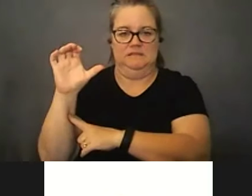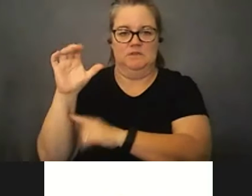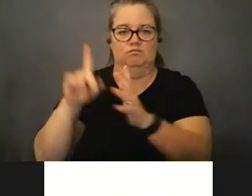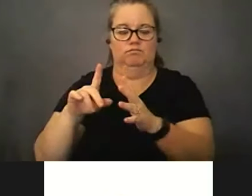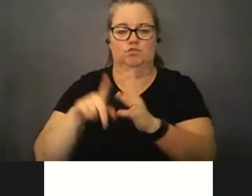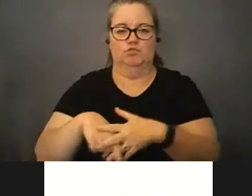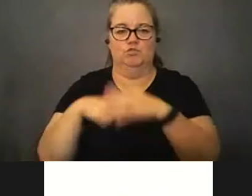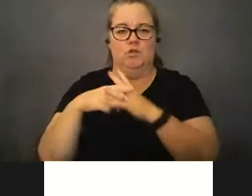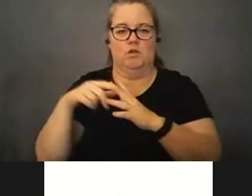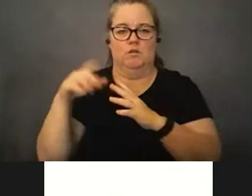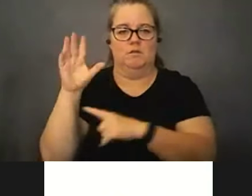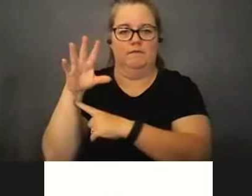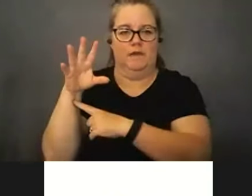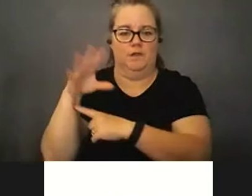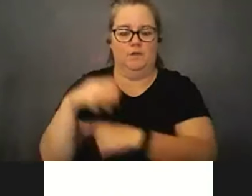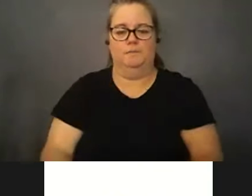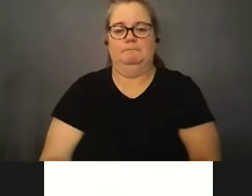ready.